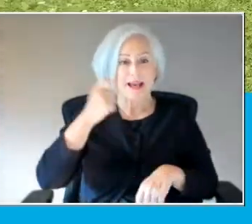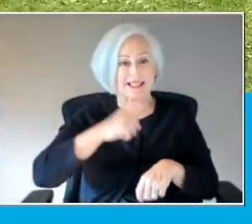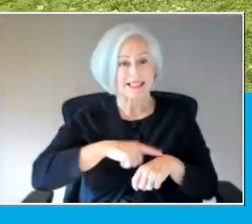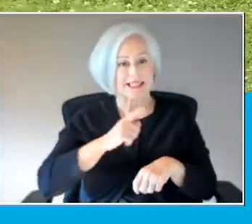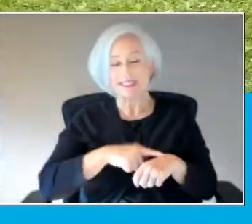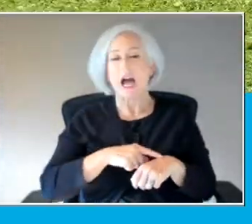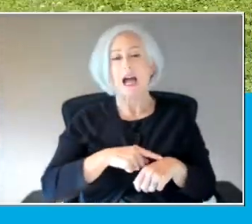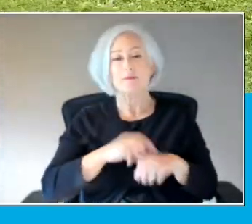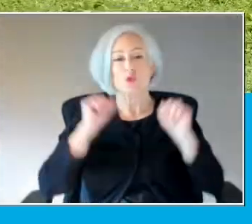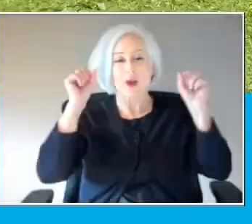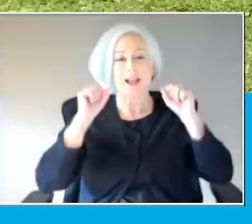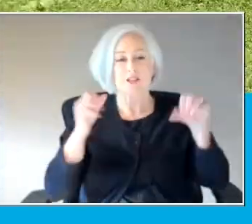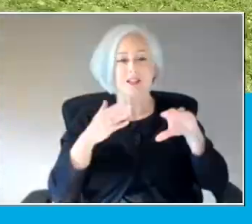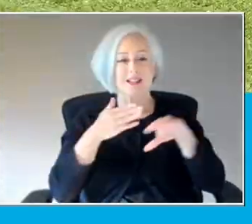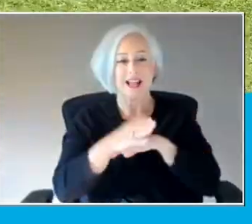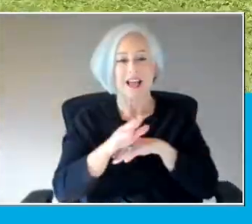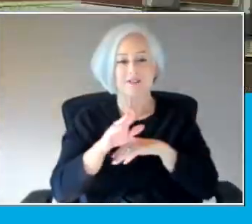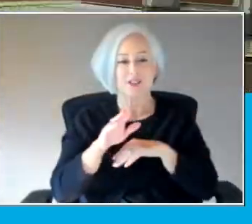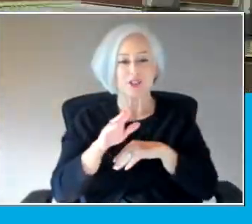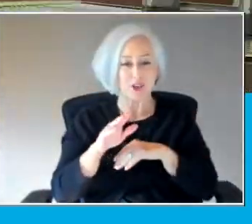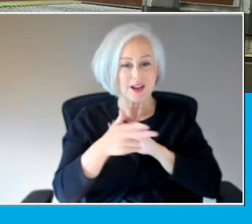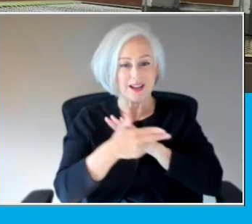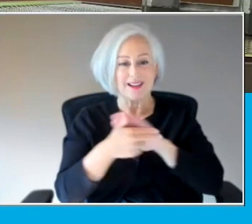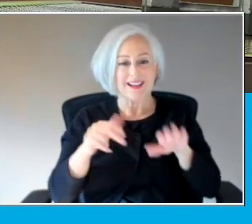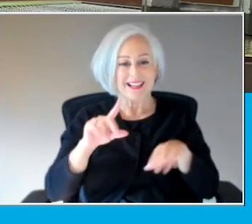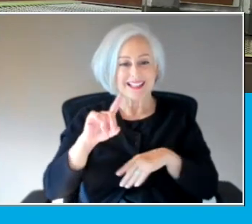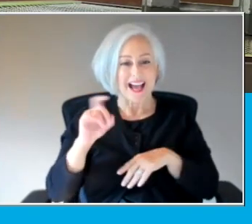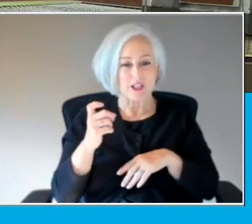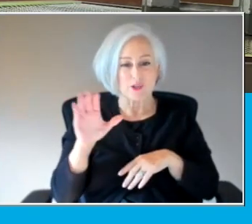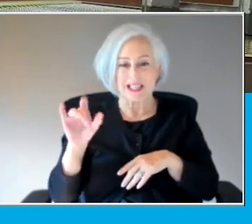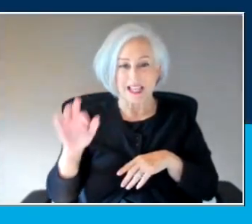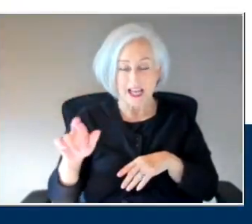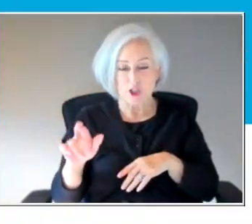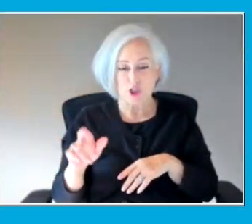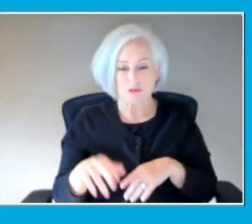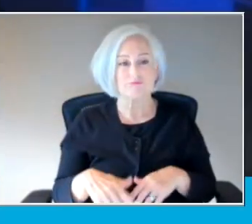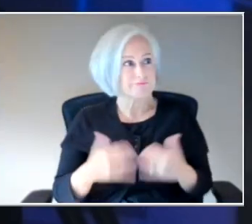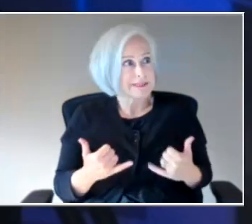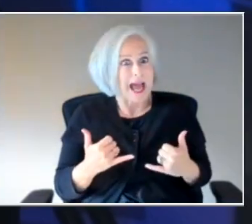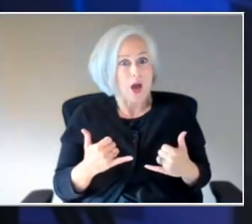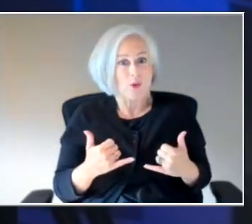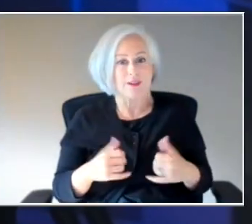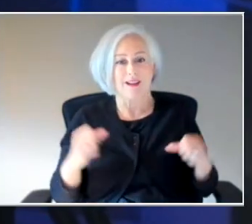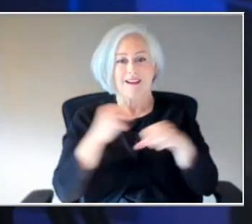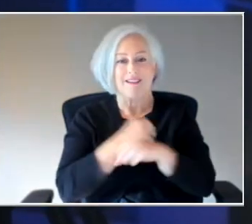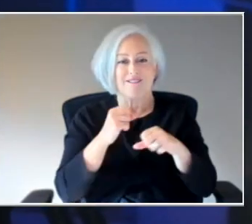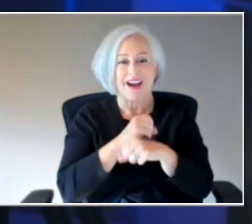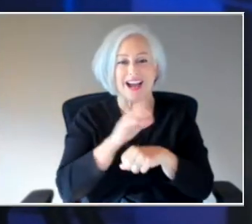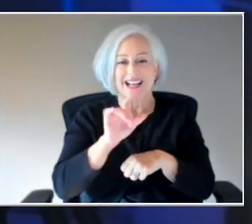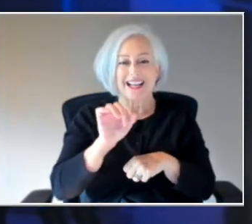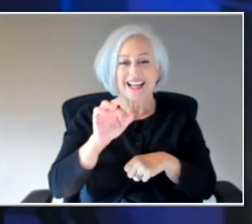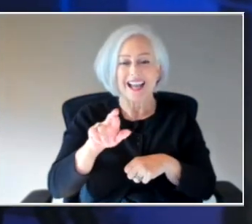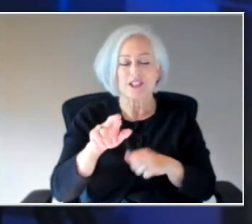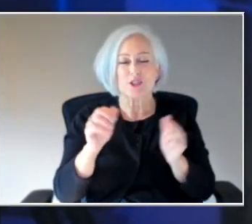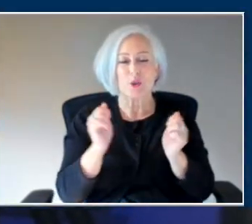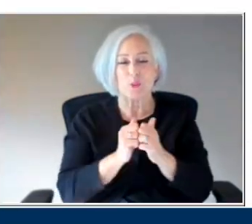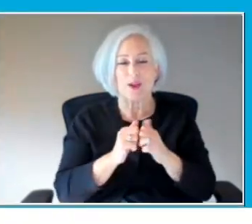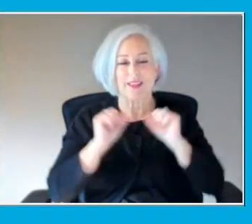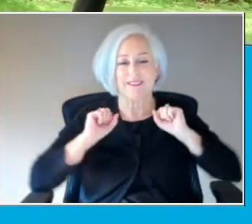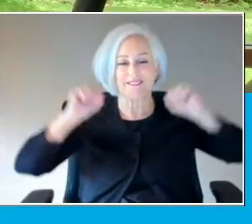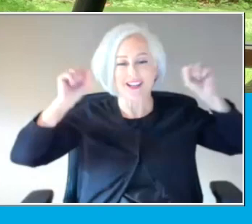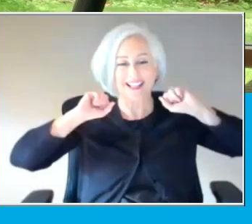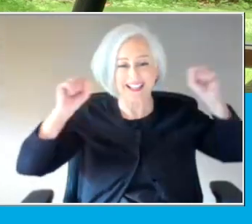cancer? Now. Today. Fighting cancer with fitness. I'm Jessica Lovell on the next Open Mics with Dr.